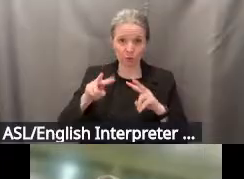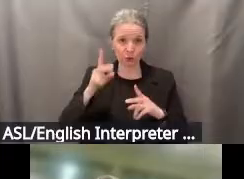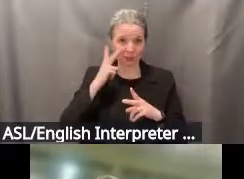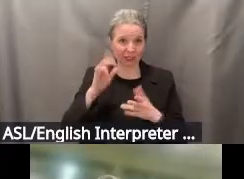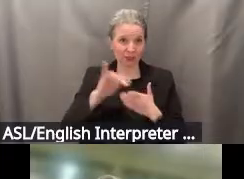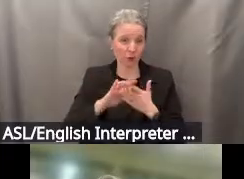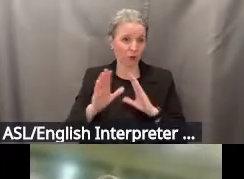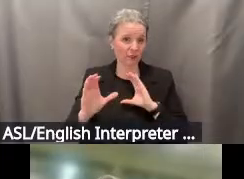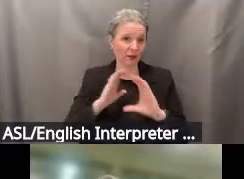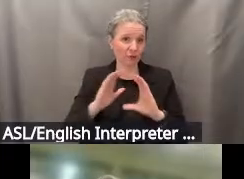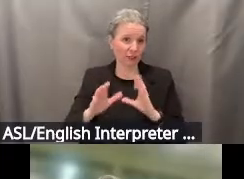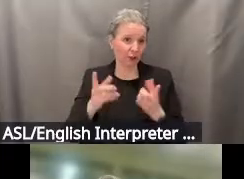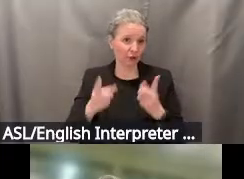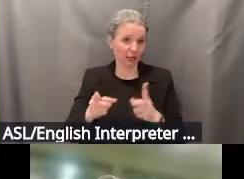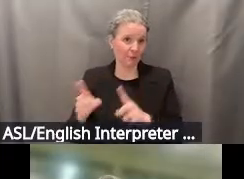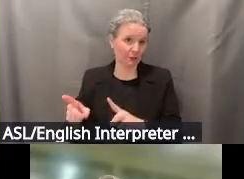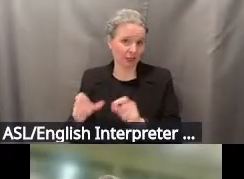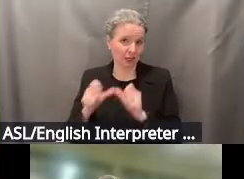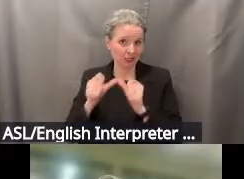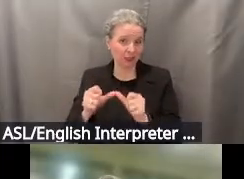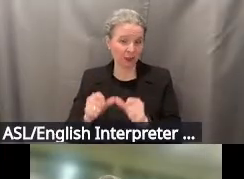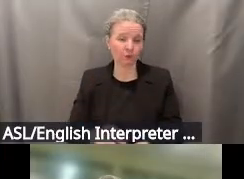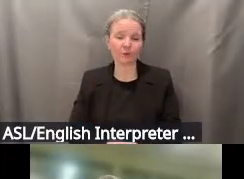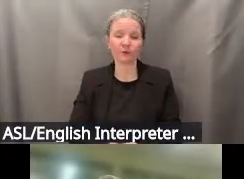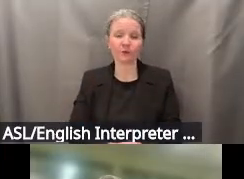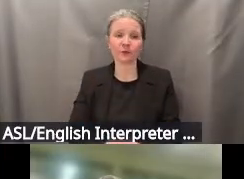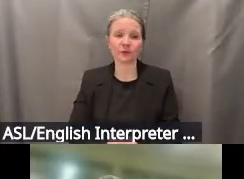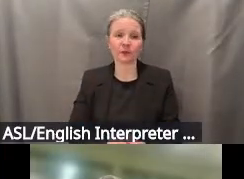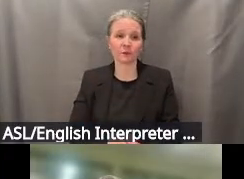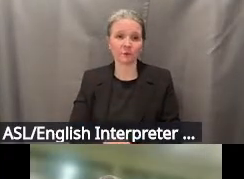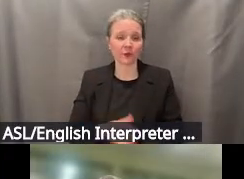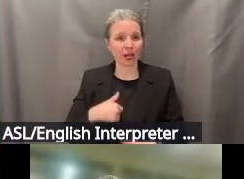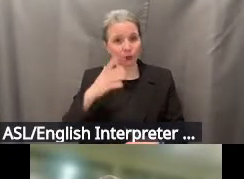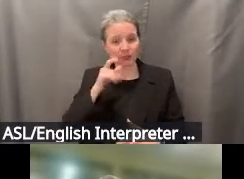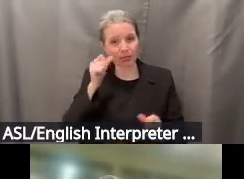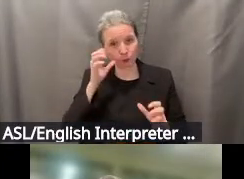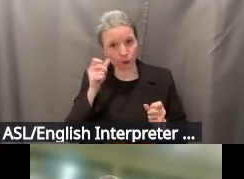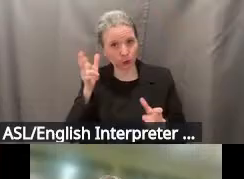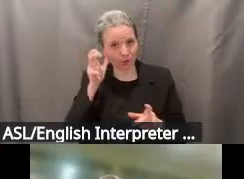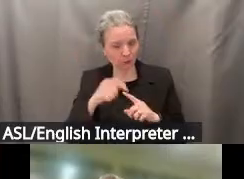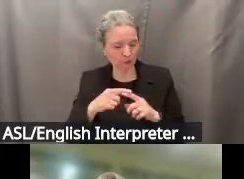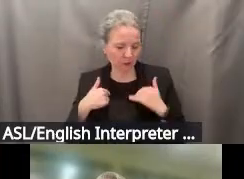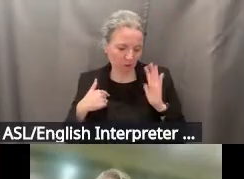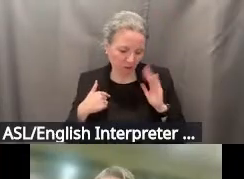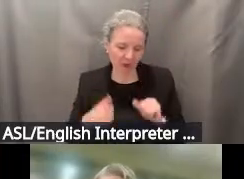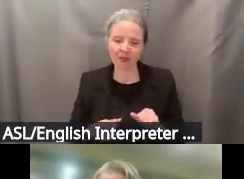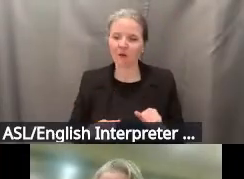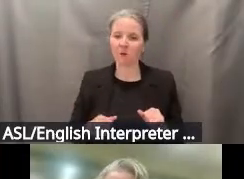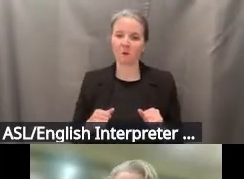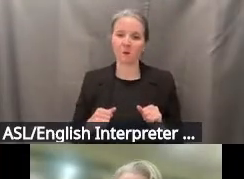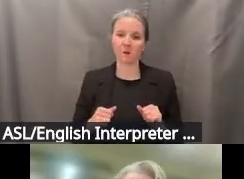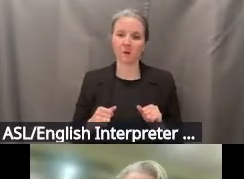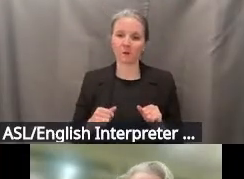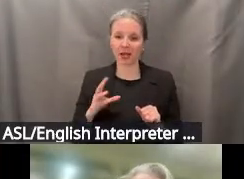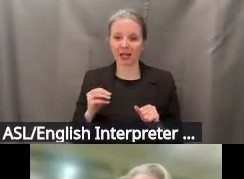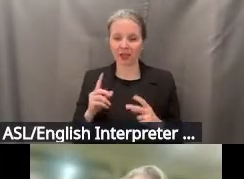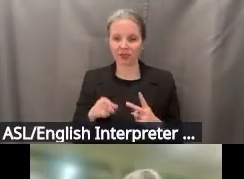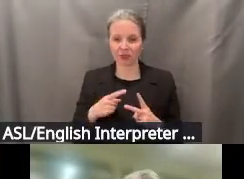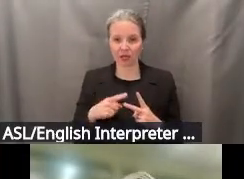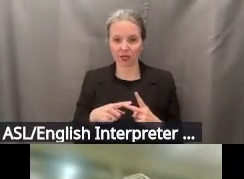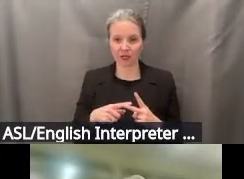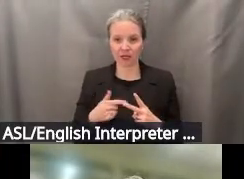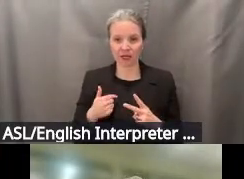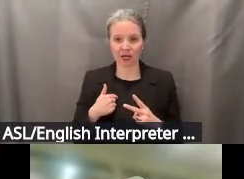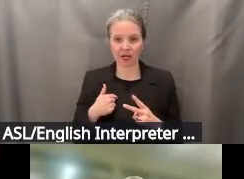those conversations continue. I know that's not a surprise to hear from me. And then I